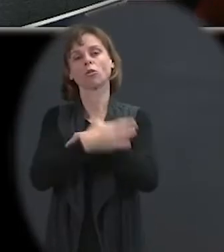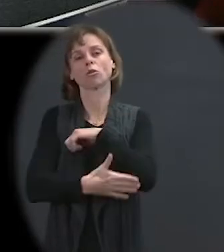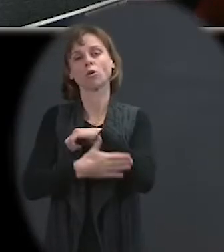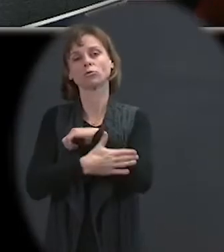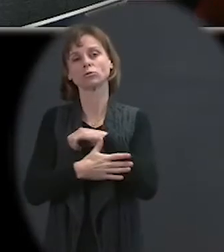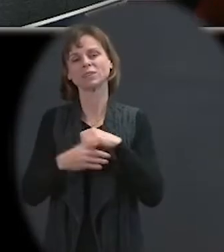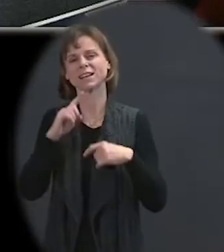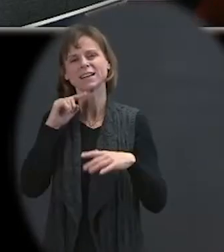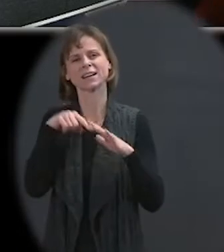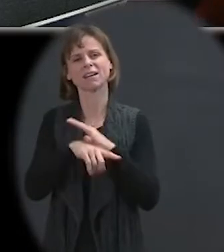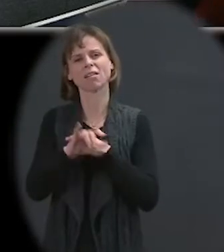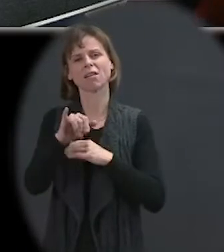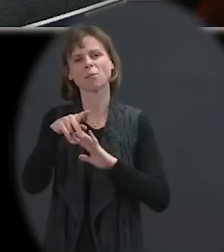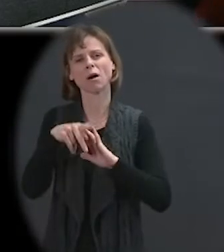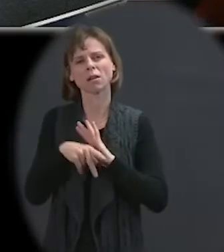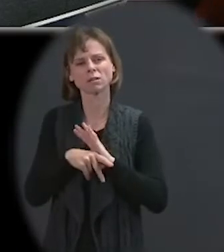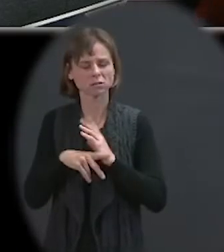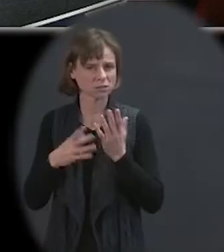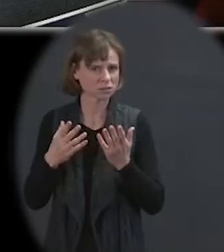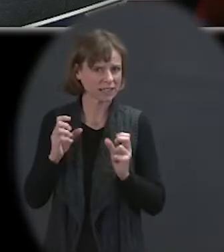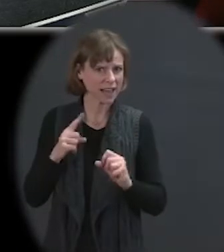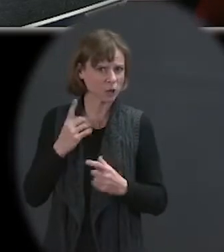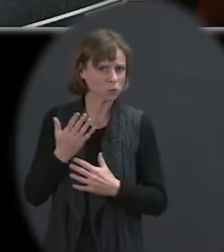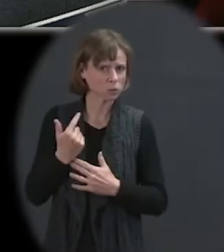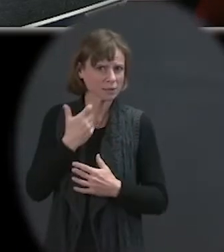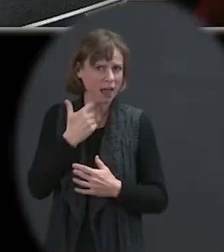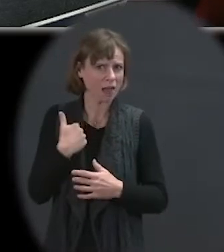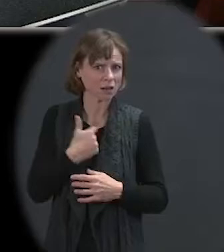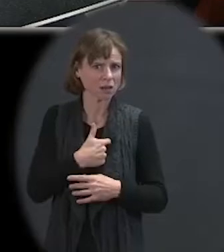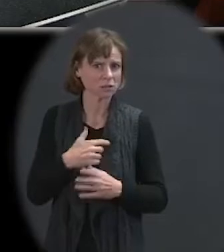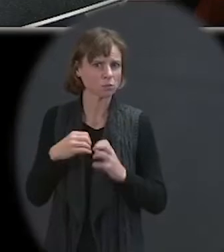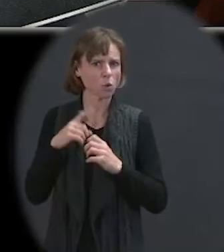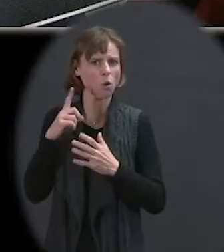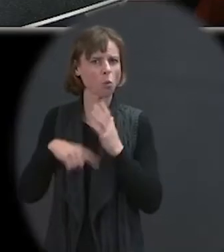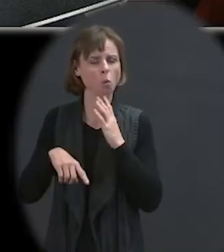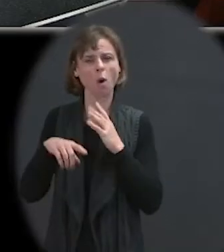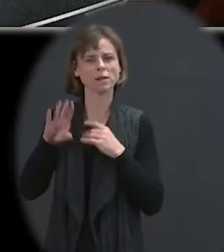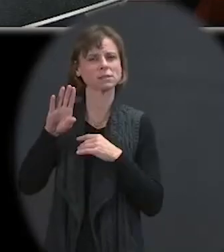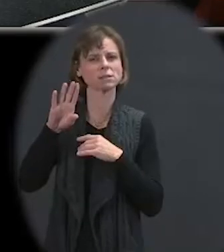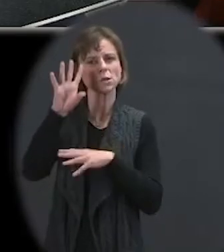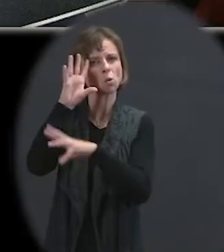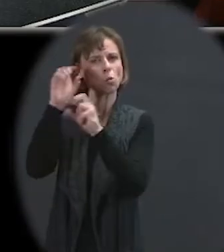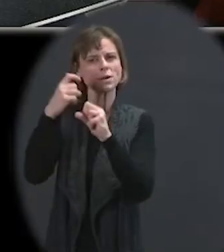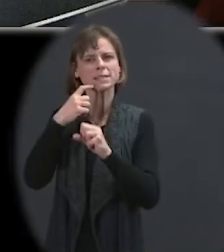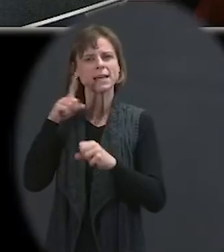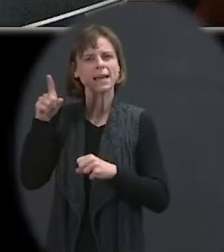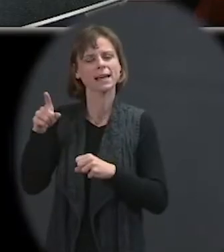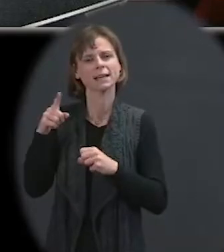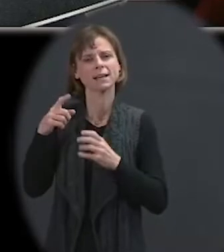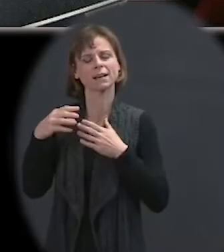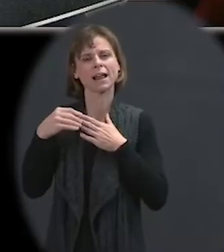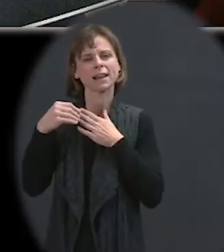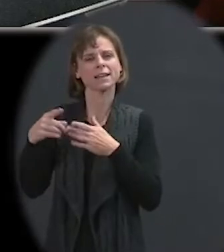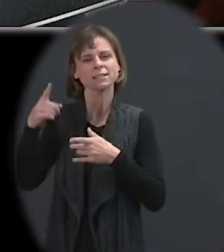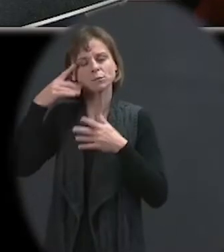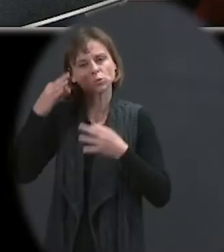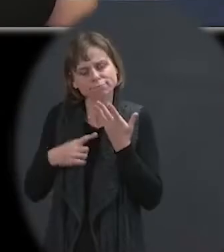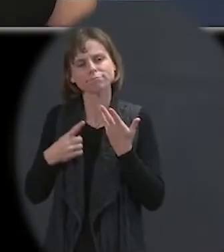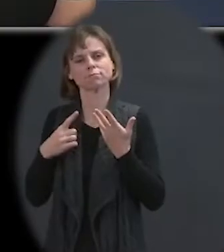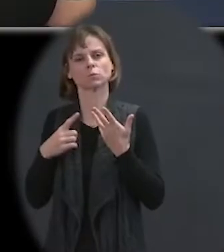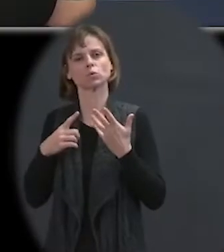policy. I was hoping that you could tell us what President Biden sees as his guiding principles on deciding whether to allow a strike or